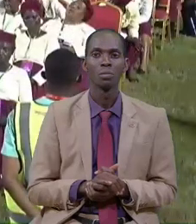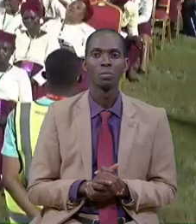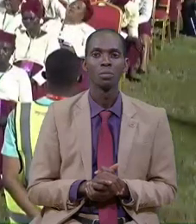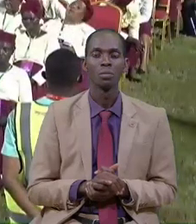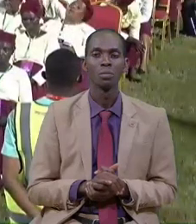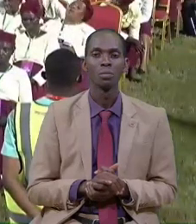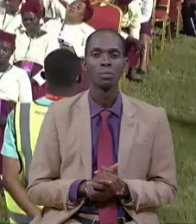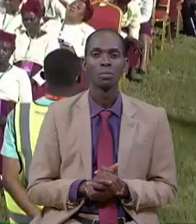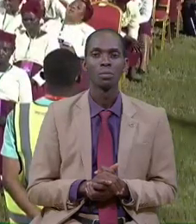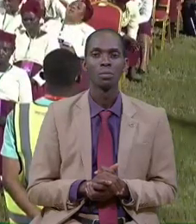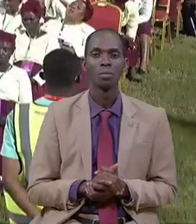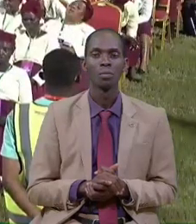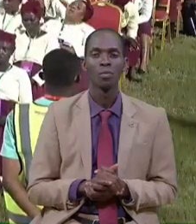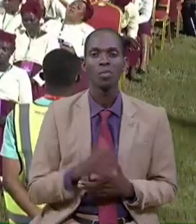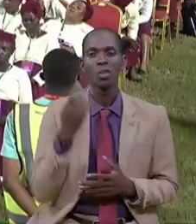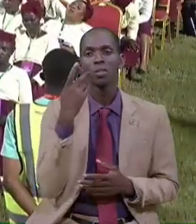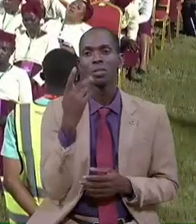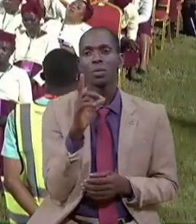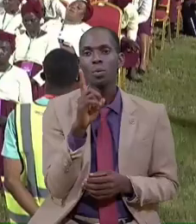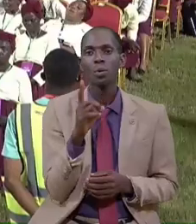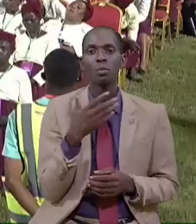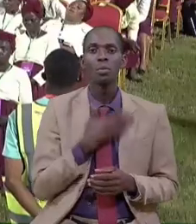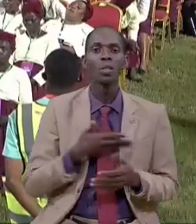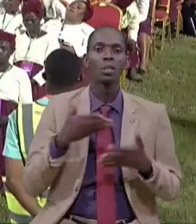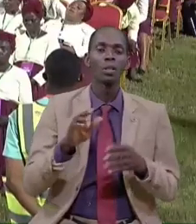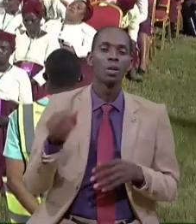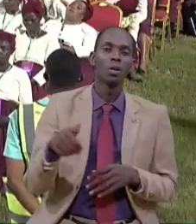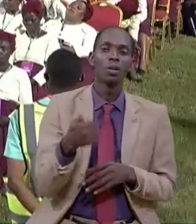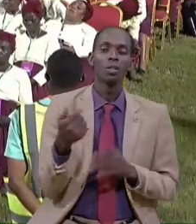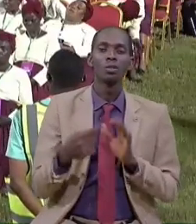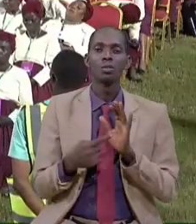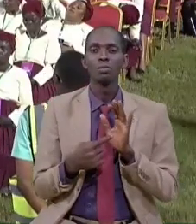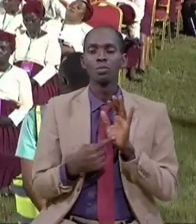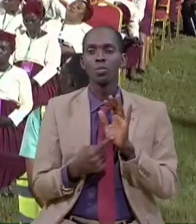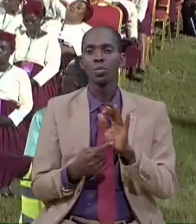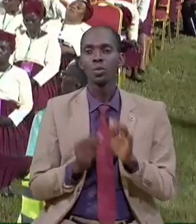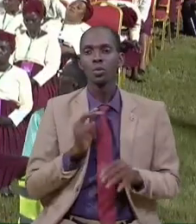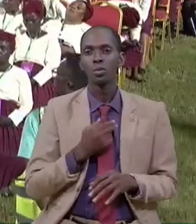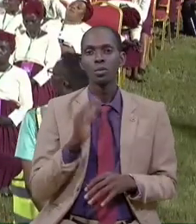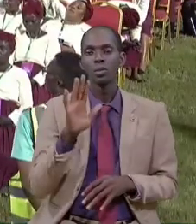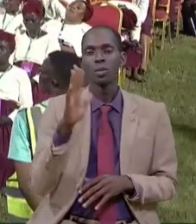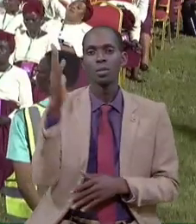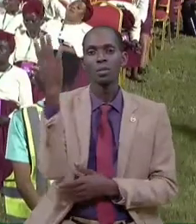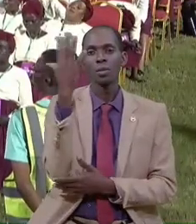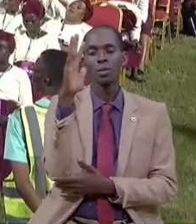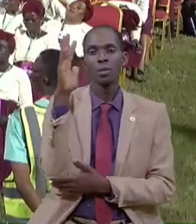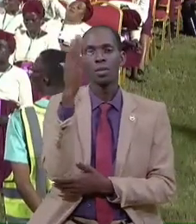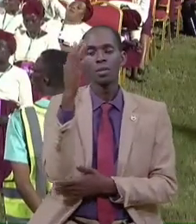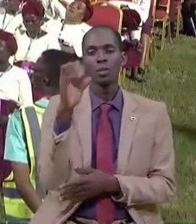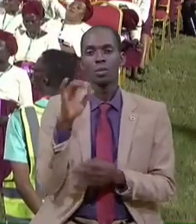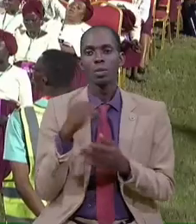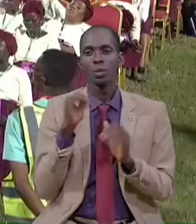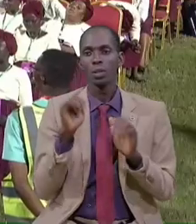Okay, others should please signify so that the next aspect of the program will come up.